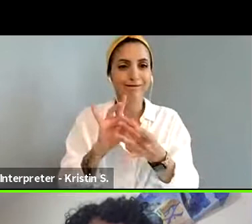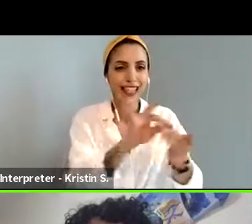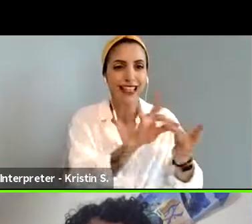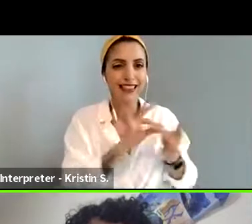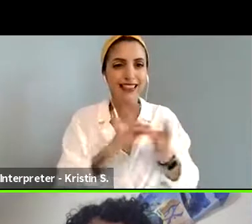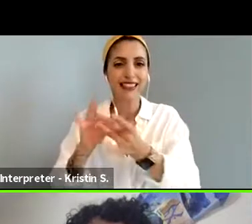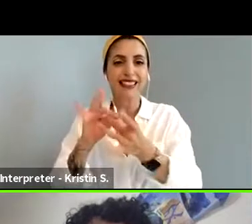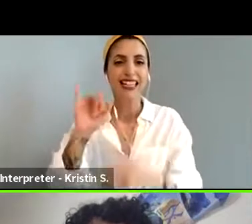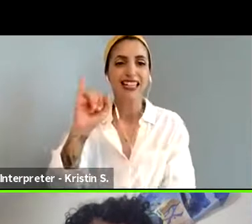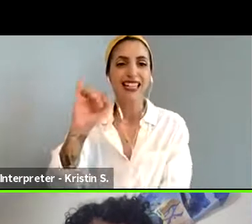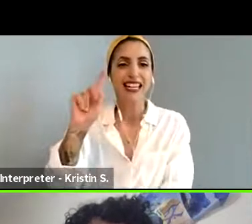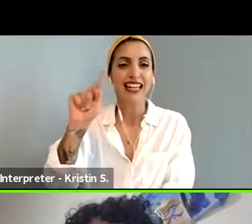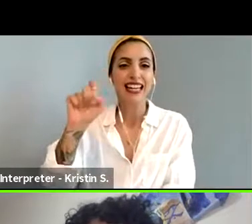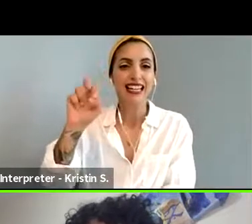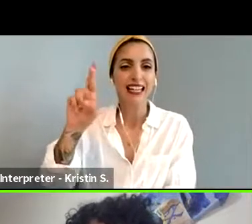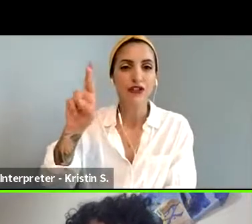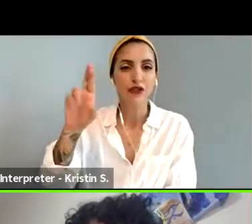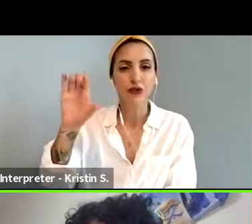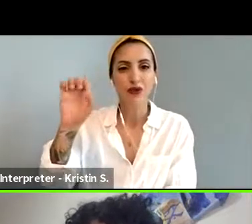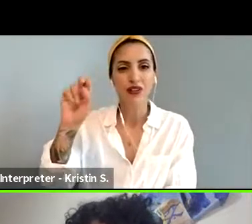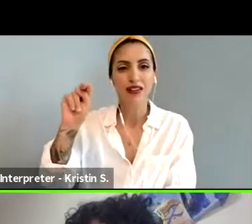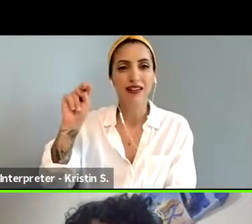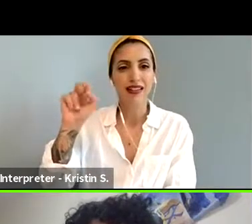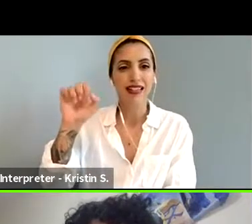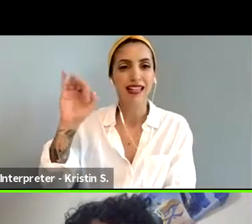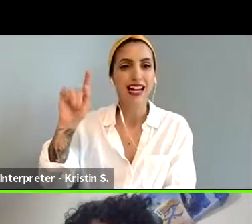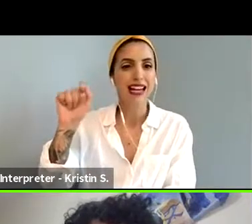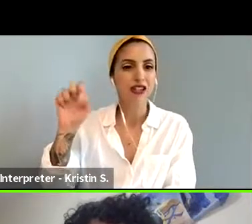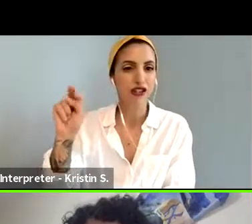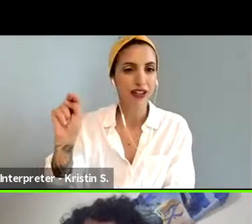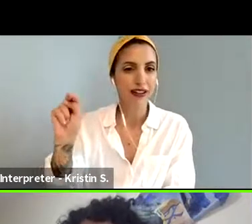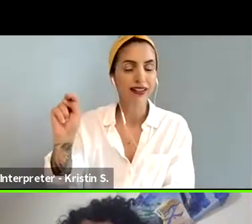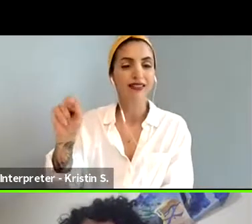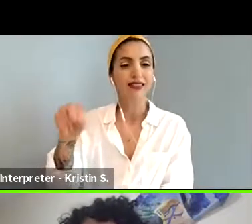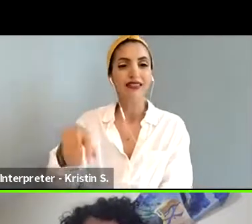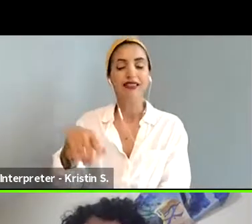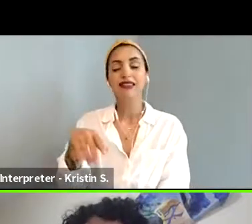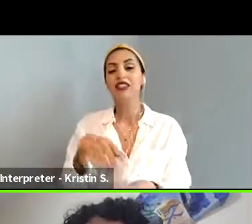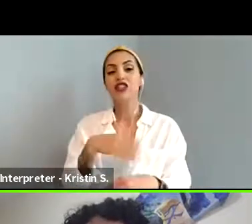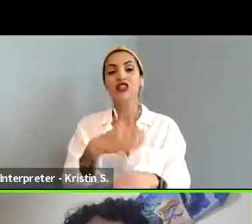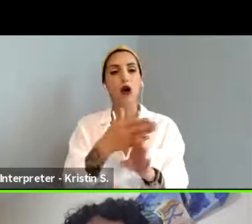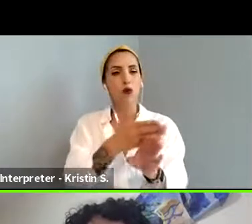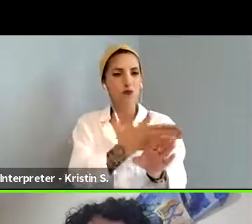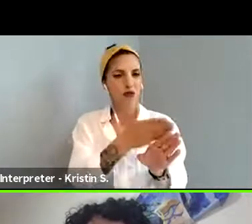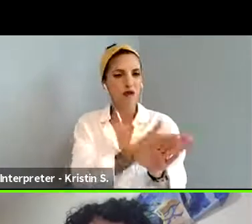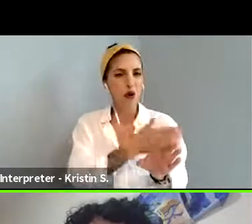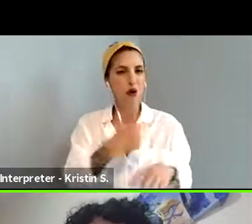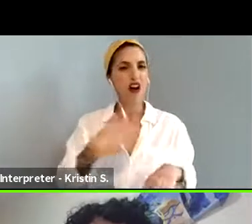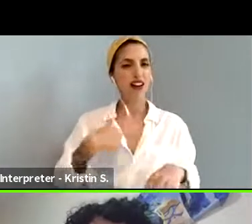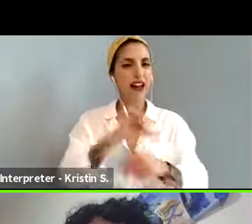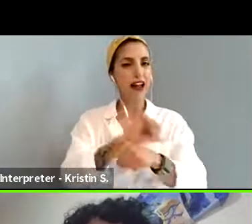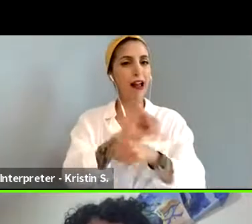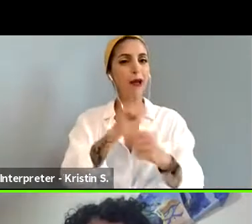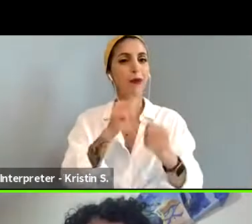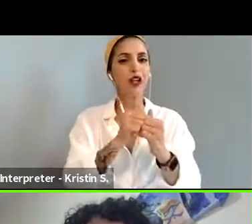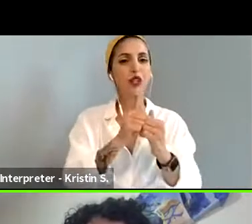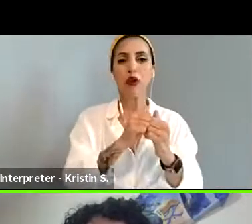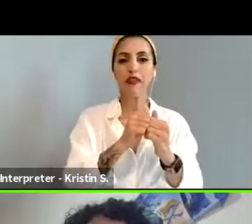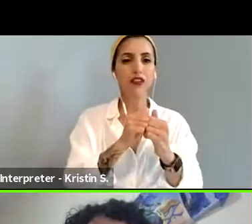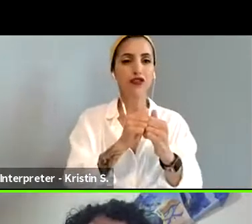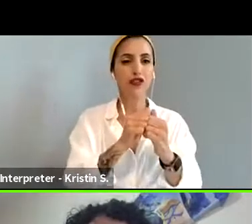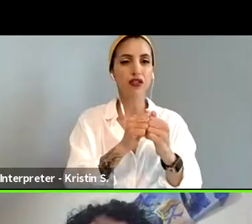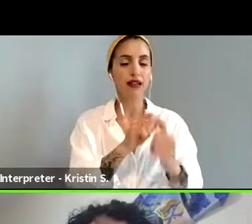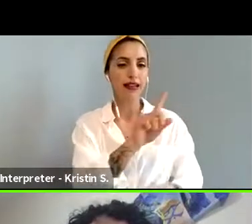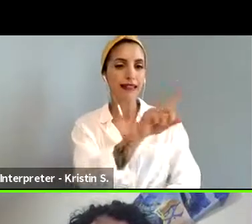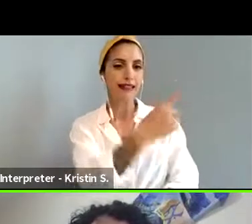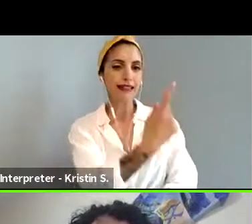like tender kind of way. And previous to that, I had always worked with single, very layered figures.